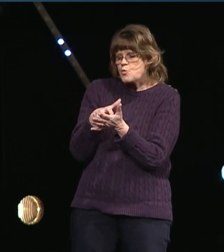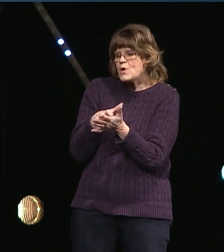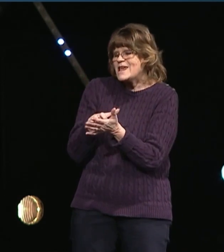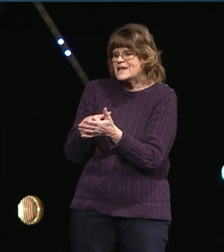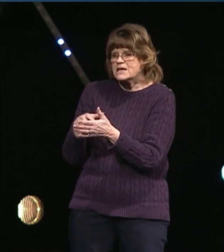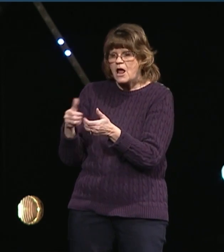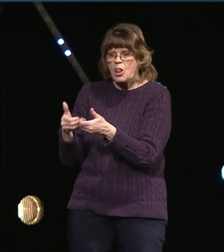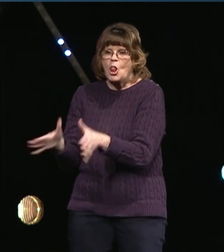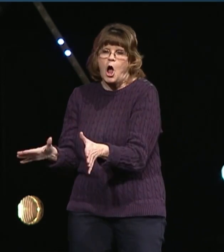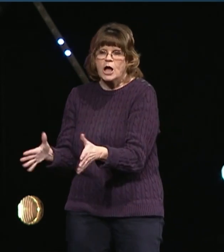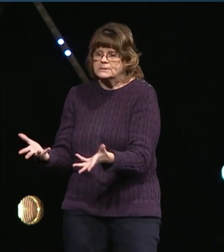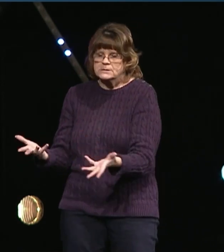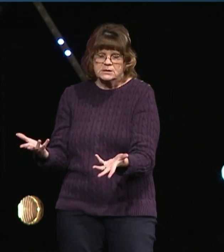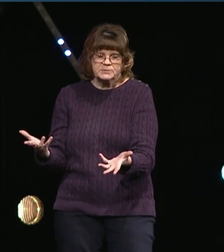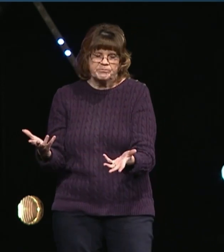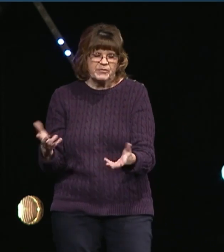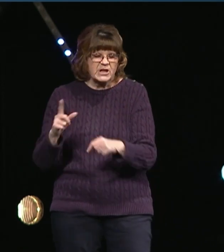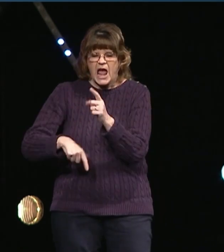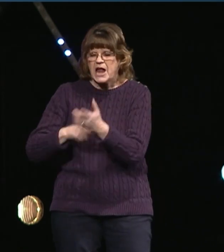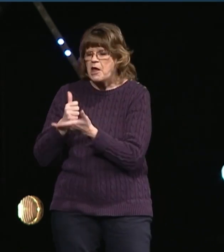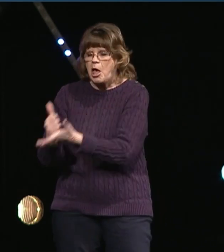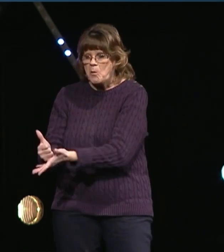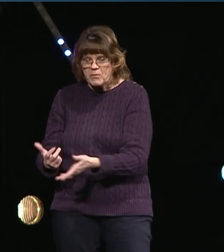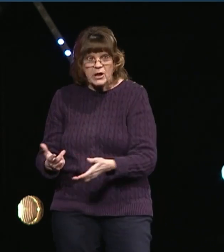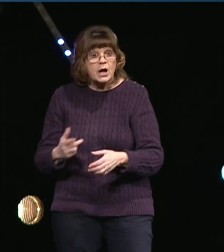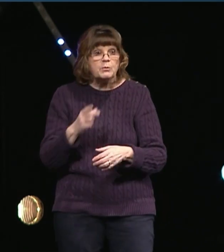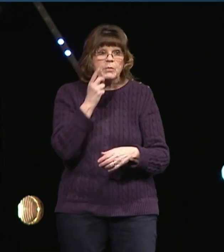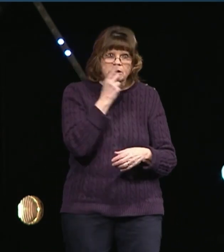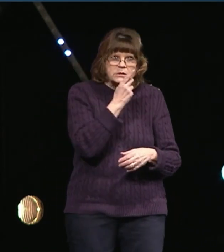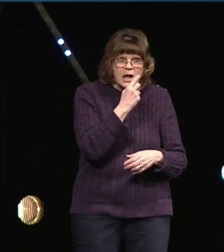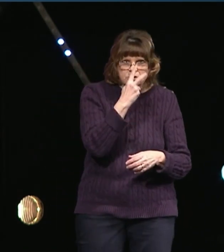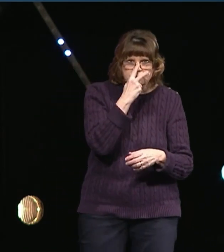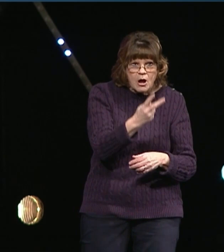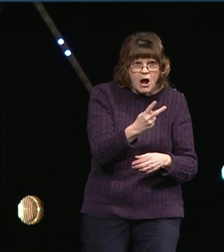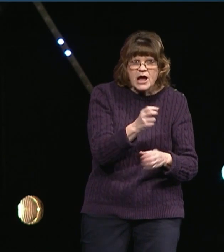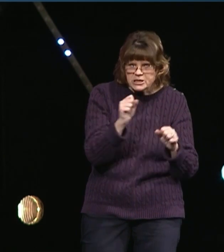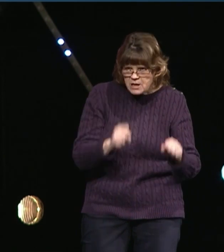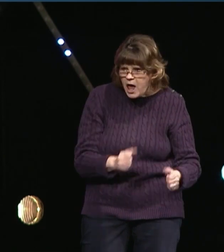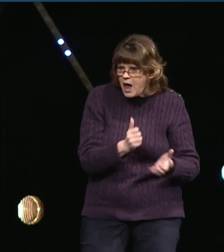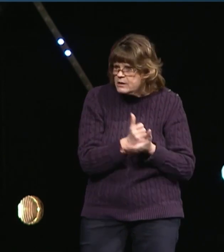to esteem them into the highest places and to make,